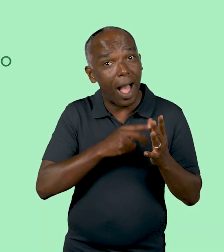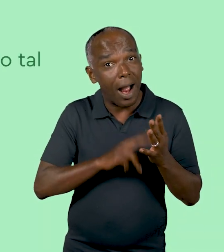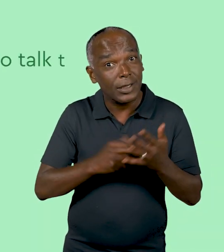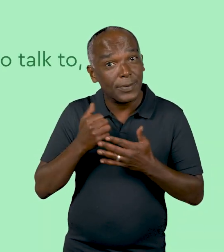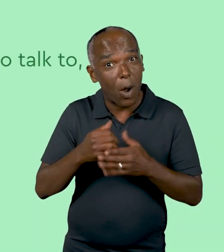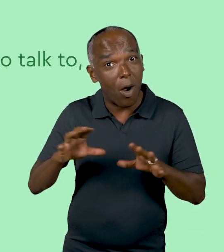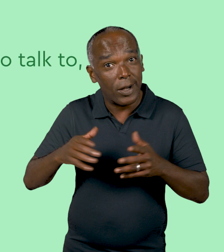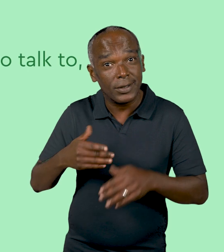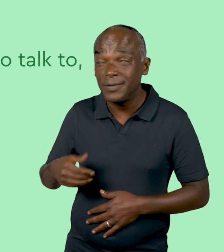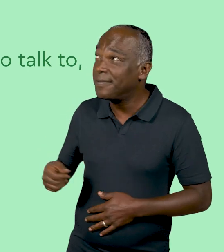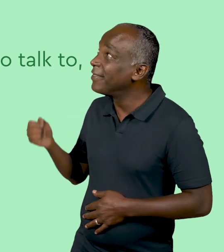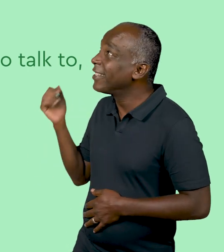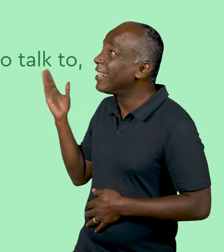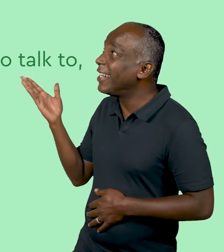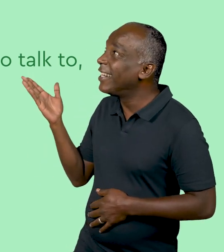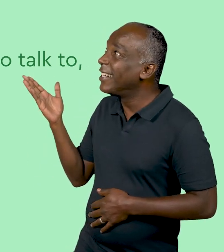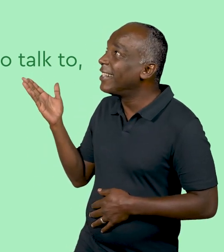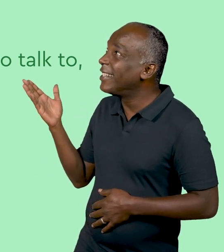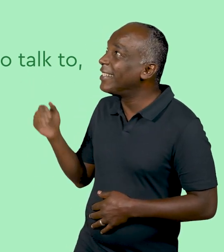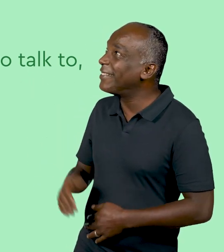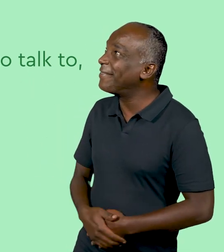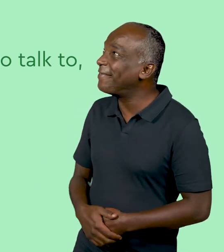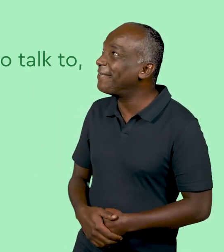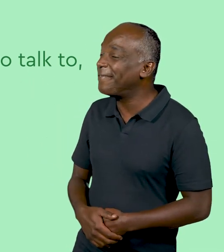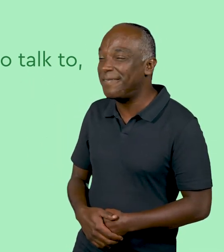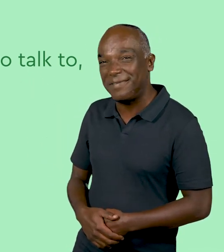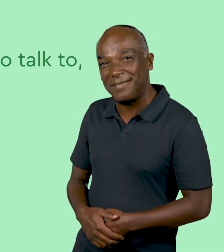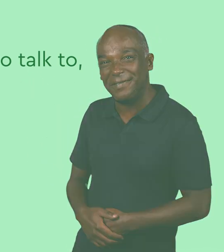talk to, call the Macmillan Support line on